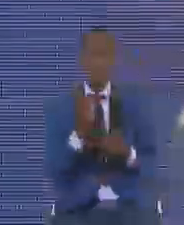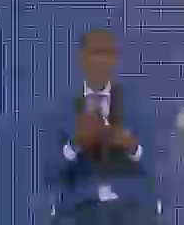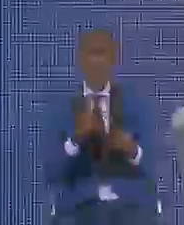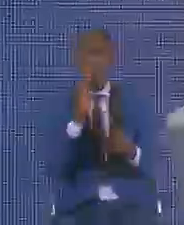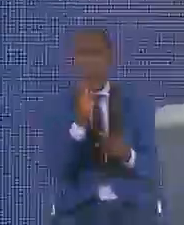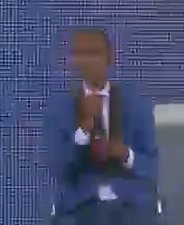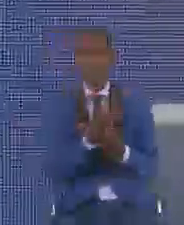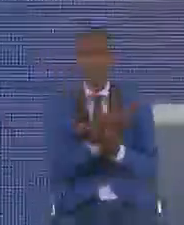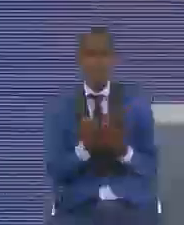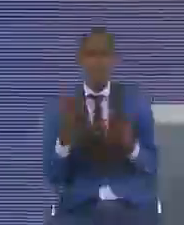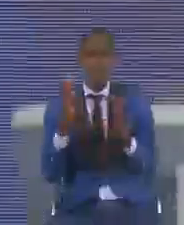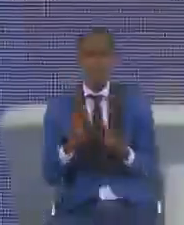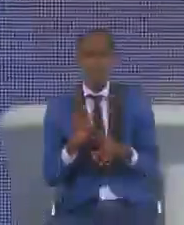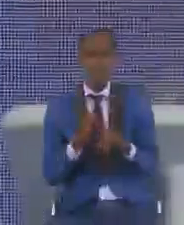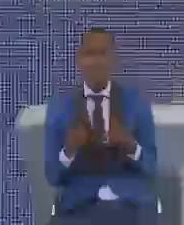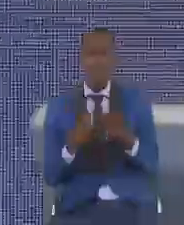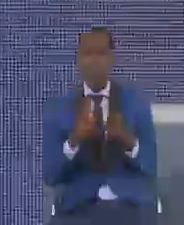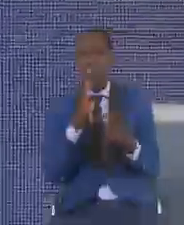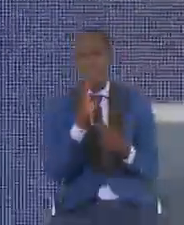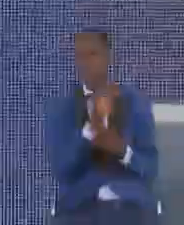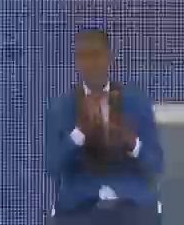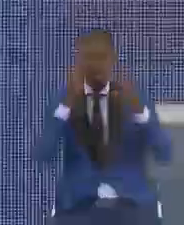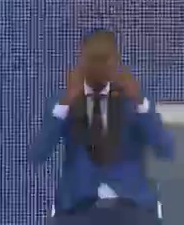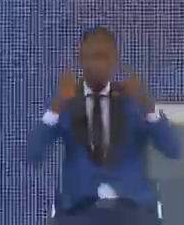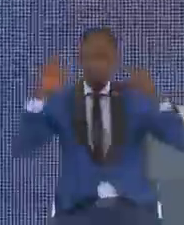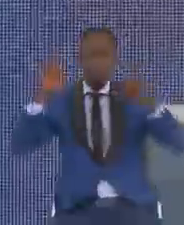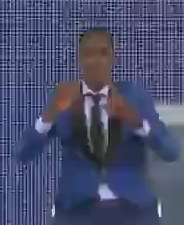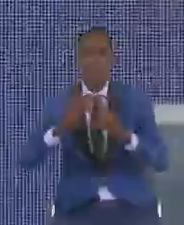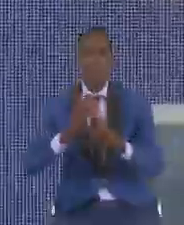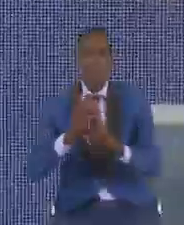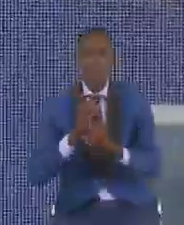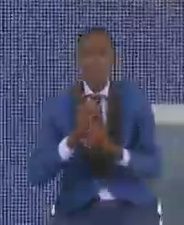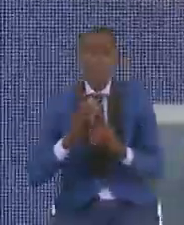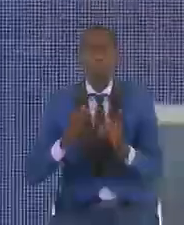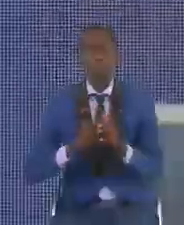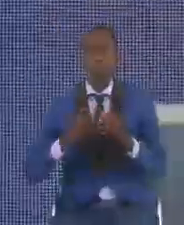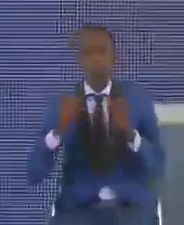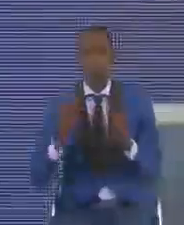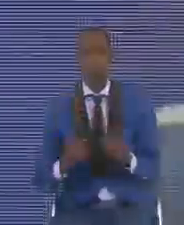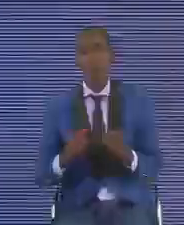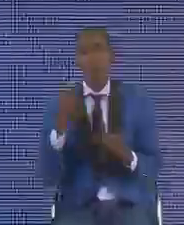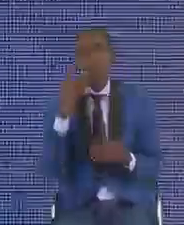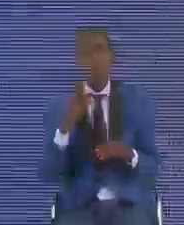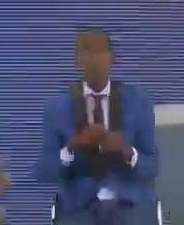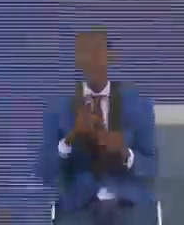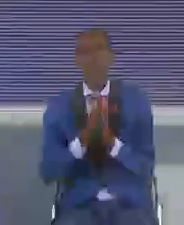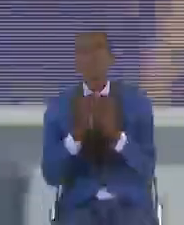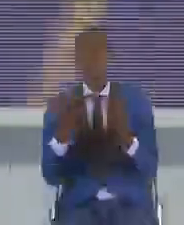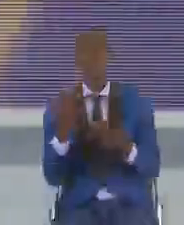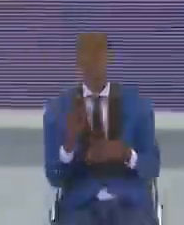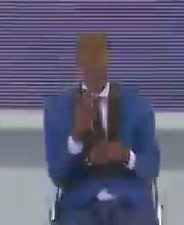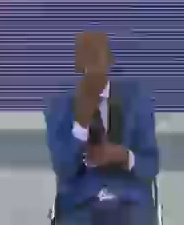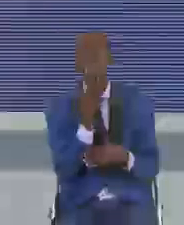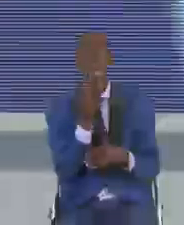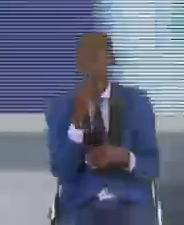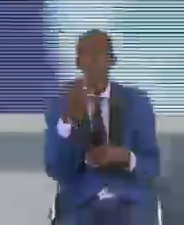failure, appointed to be a success. Hold fast. Look at Hebrews chapter